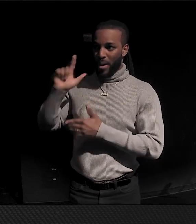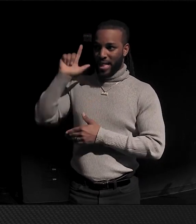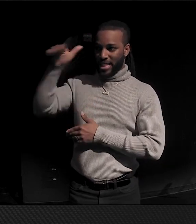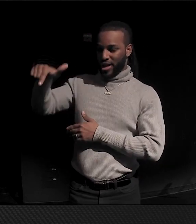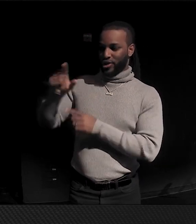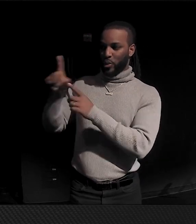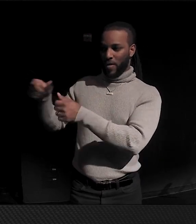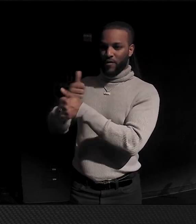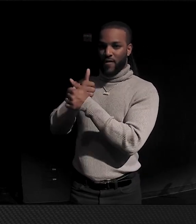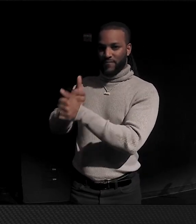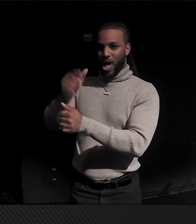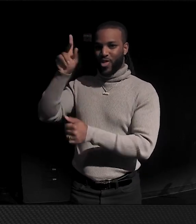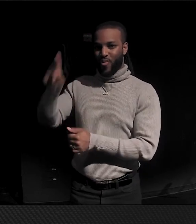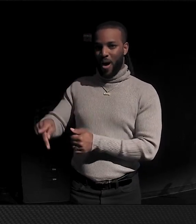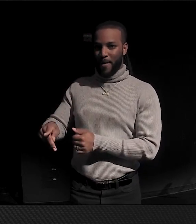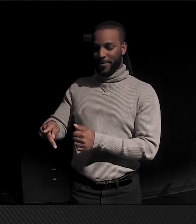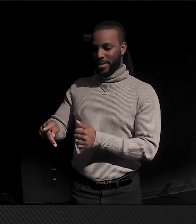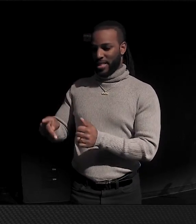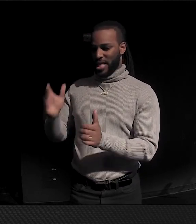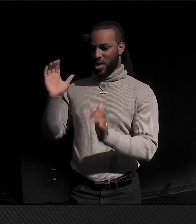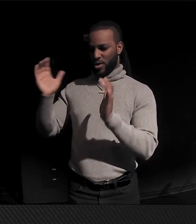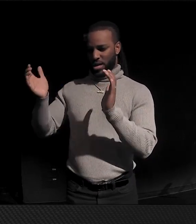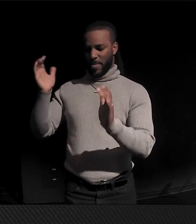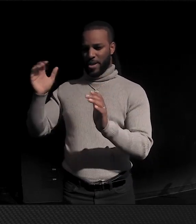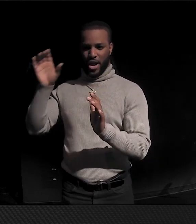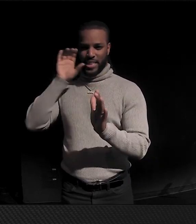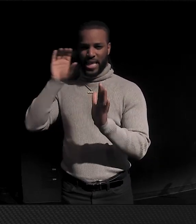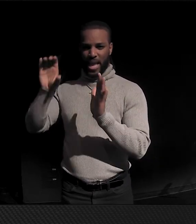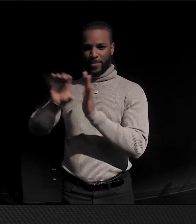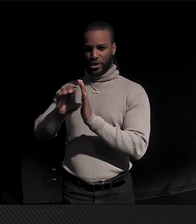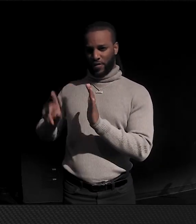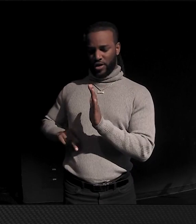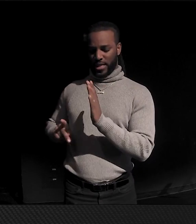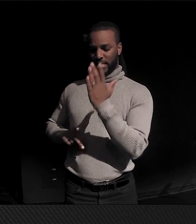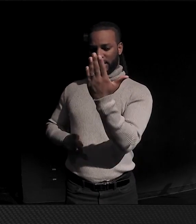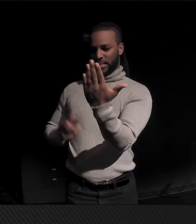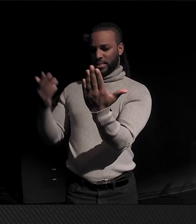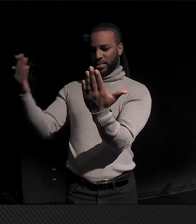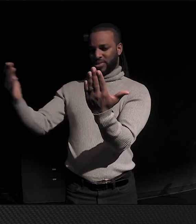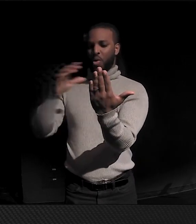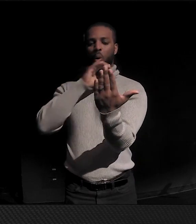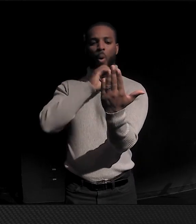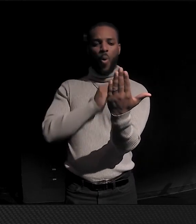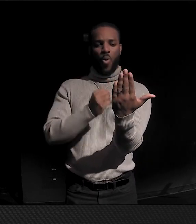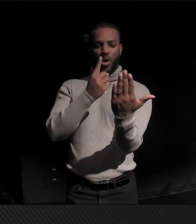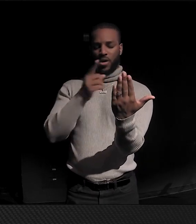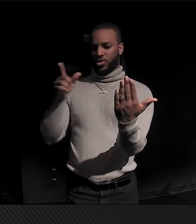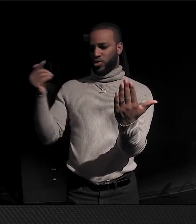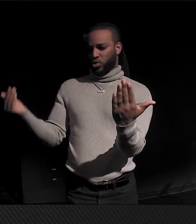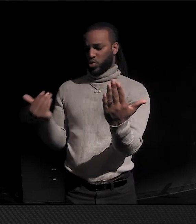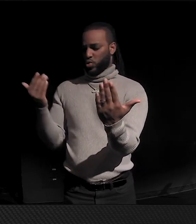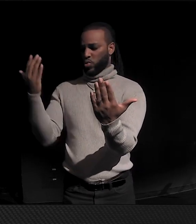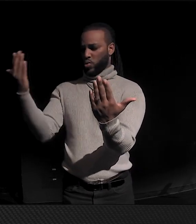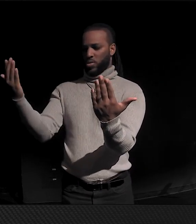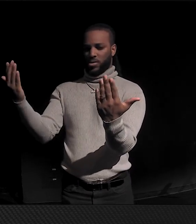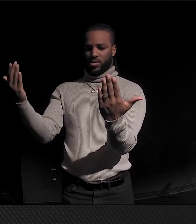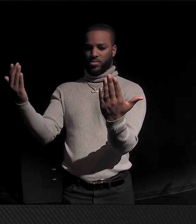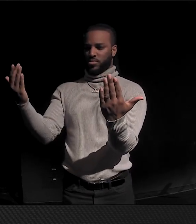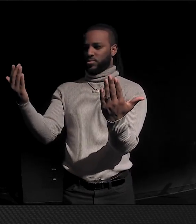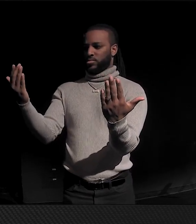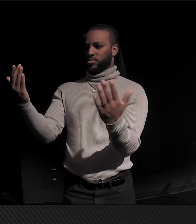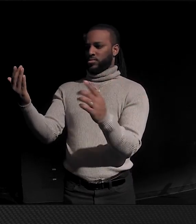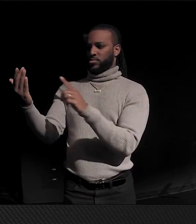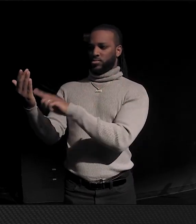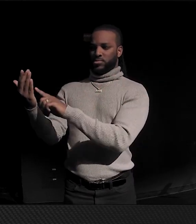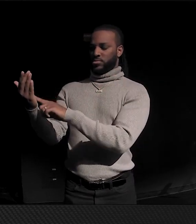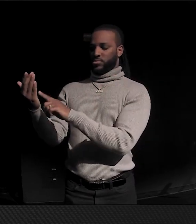follow-up, and they were comparing the ultrasound images of her kidneys, and the second set just showed that her kidneys were in brand